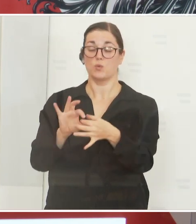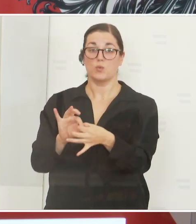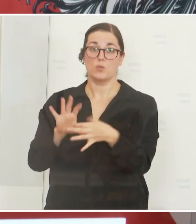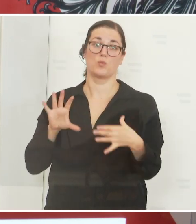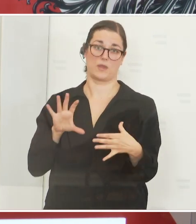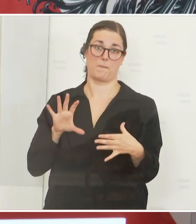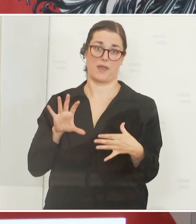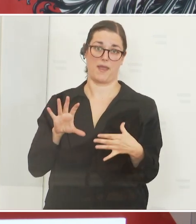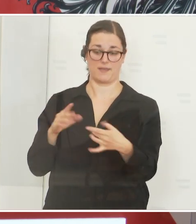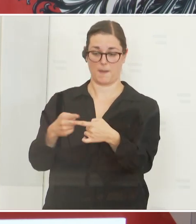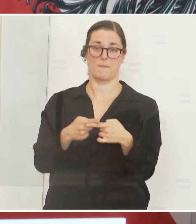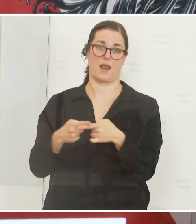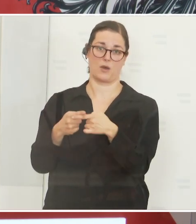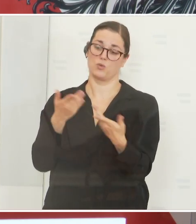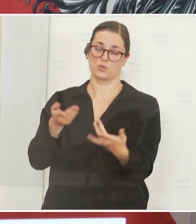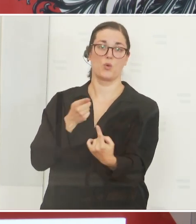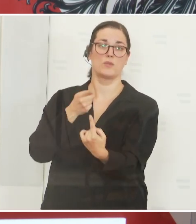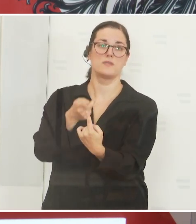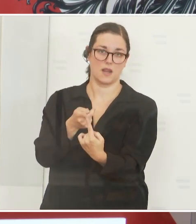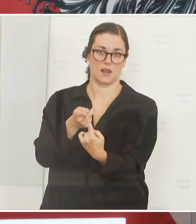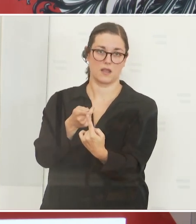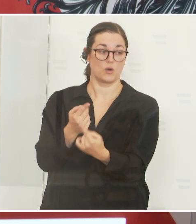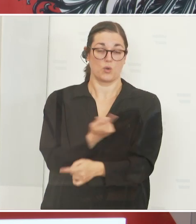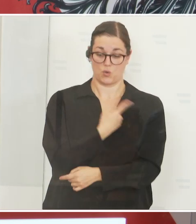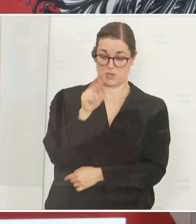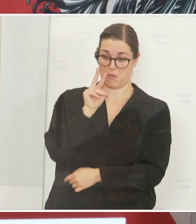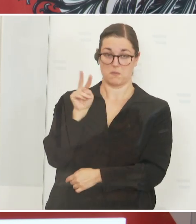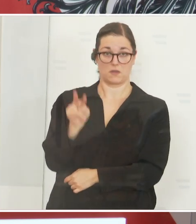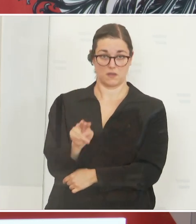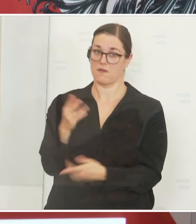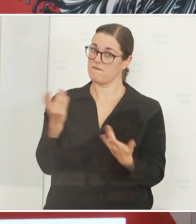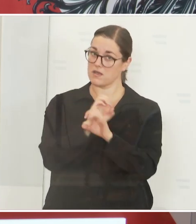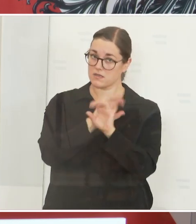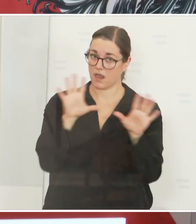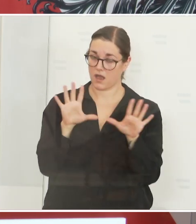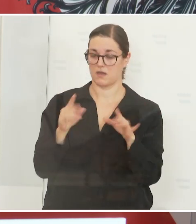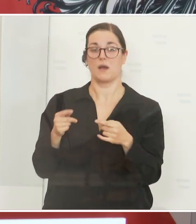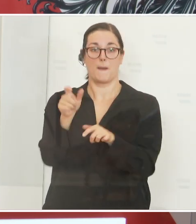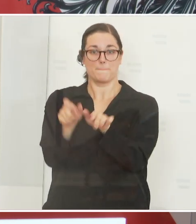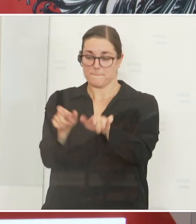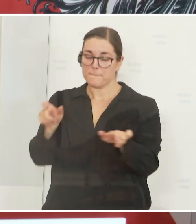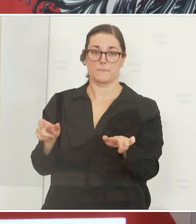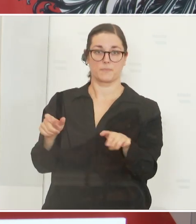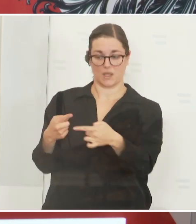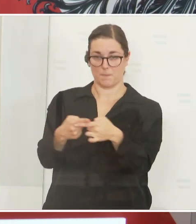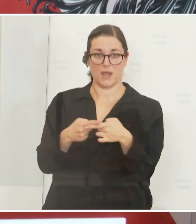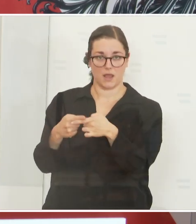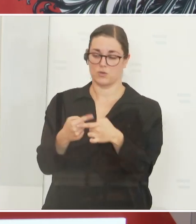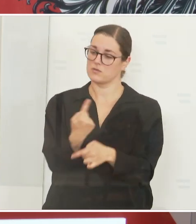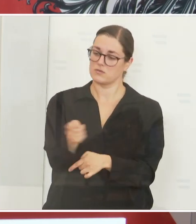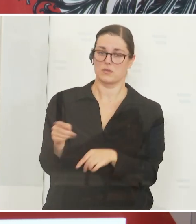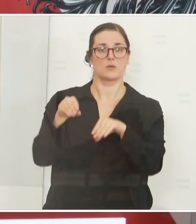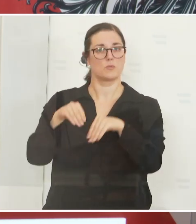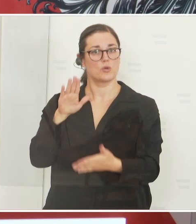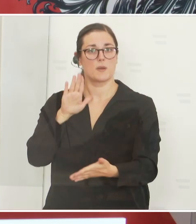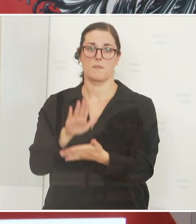and sovereign Belarus. And that from our perspective is one thing is very clear. The Belarusian people have to remain the champions of